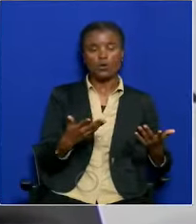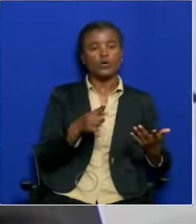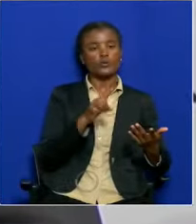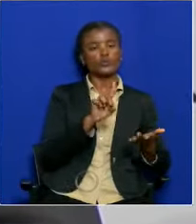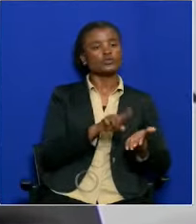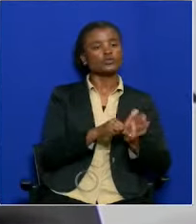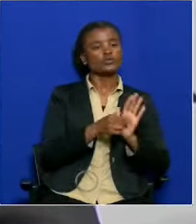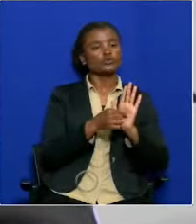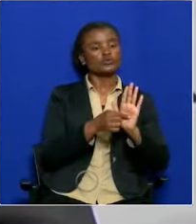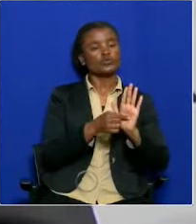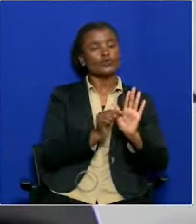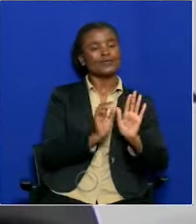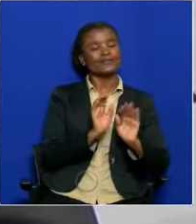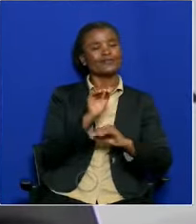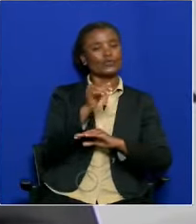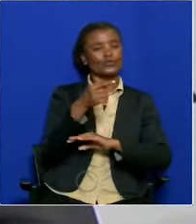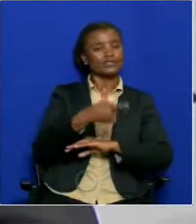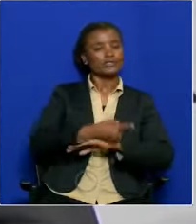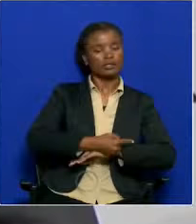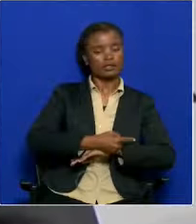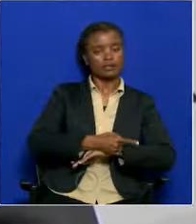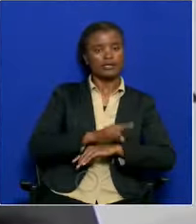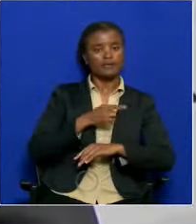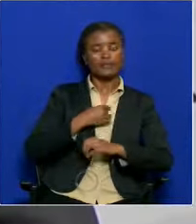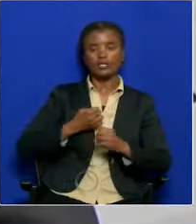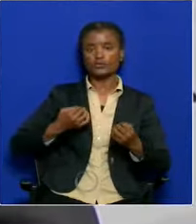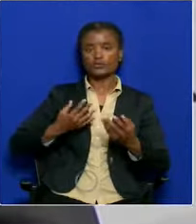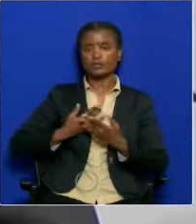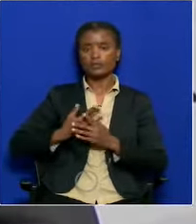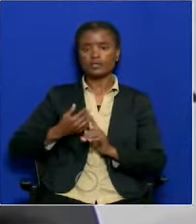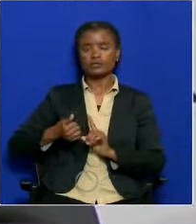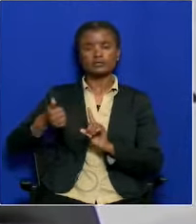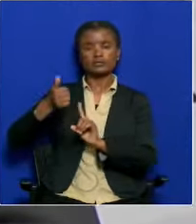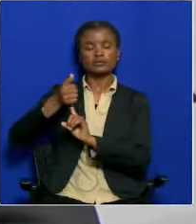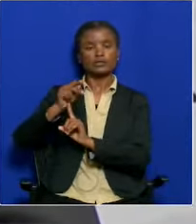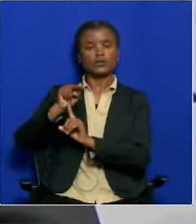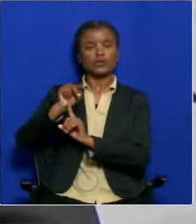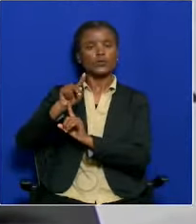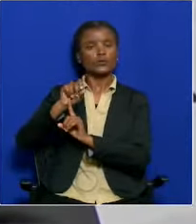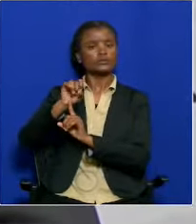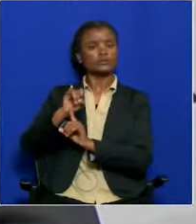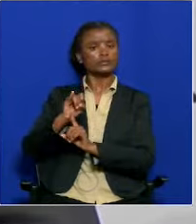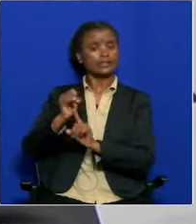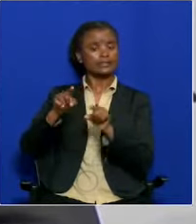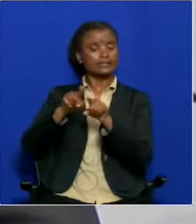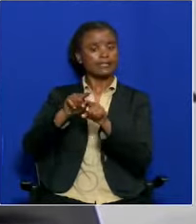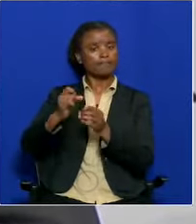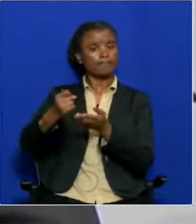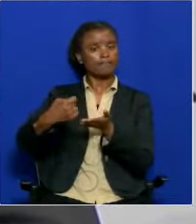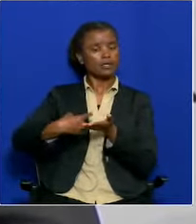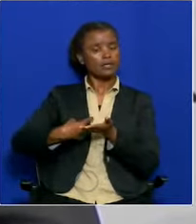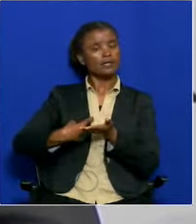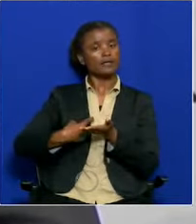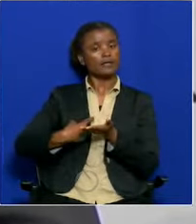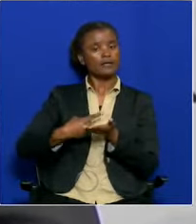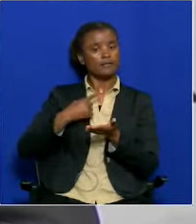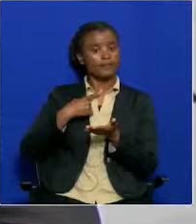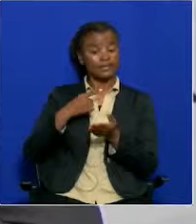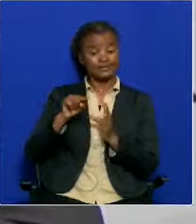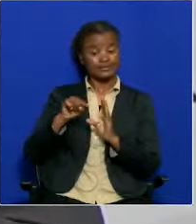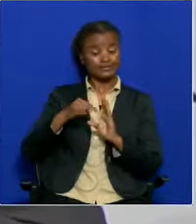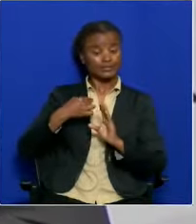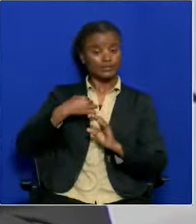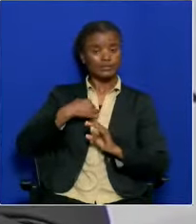But I was surprised to see Nkosi is also sending the same thing. But he never sent anything to me. He asked by mouth to